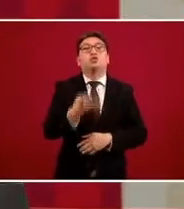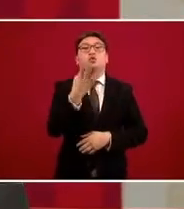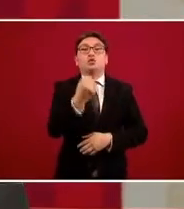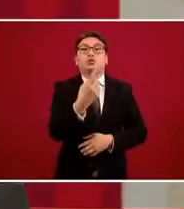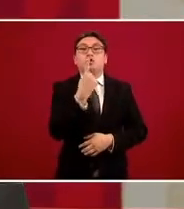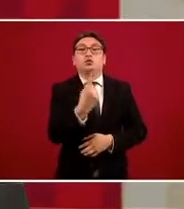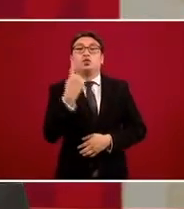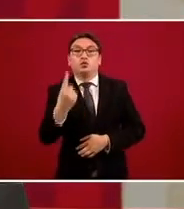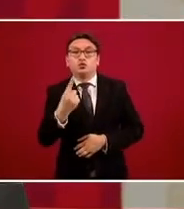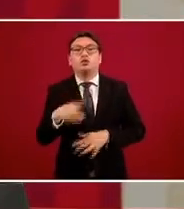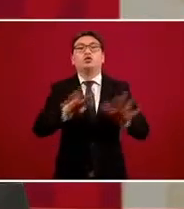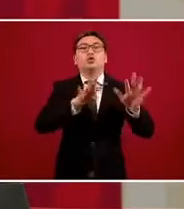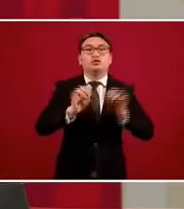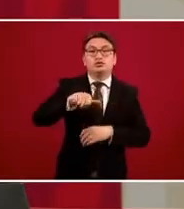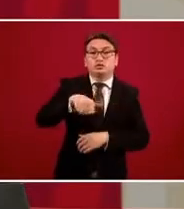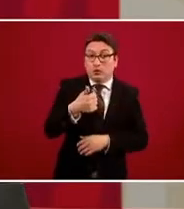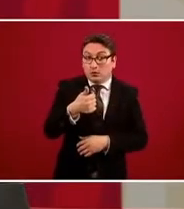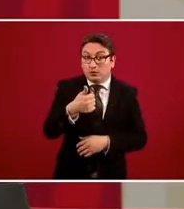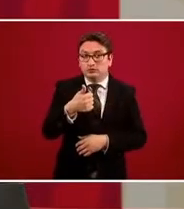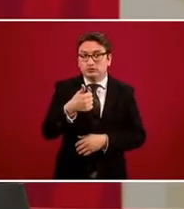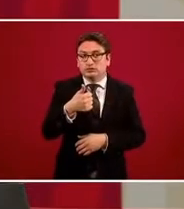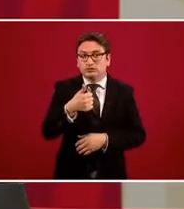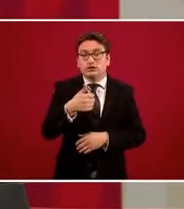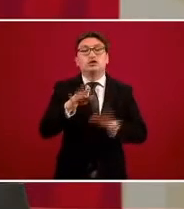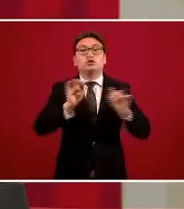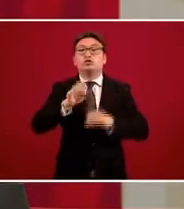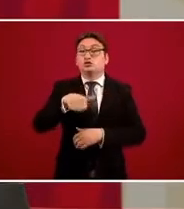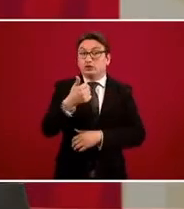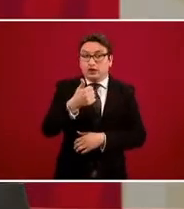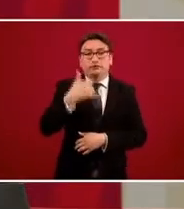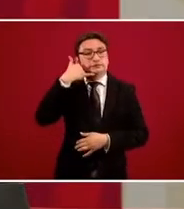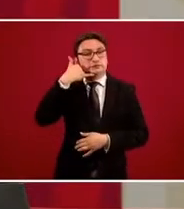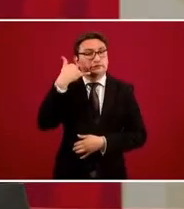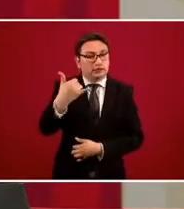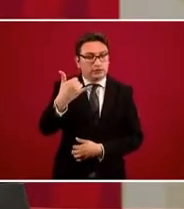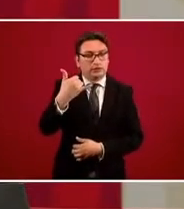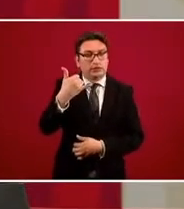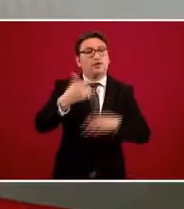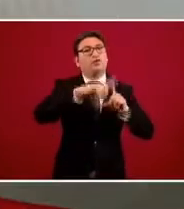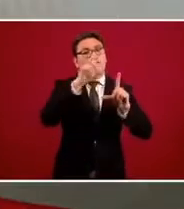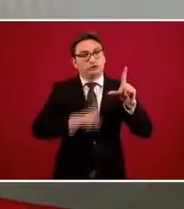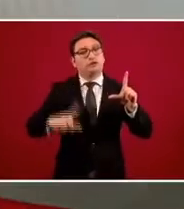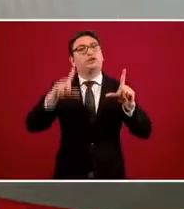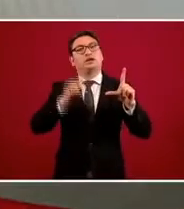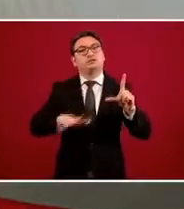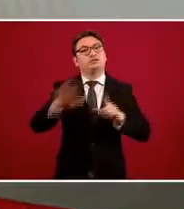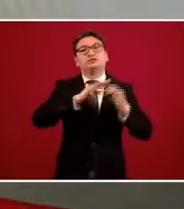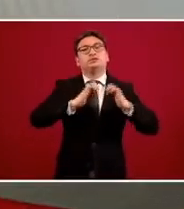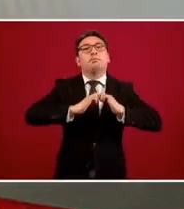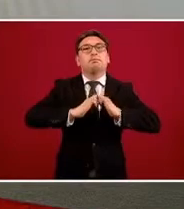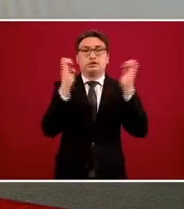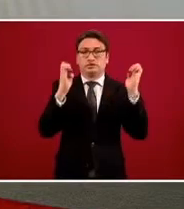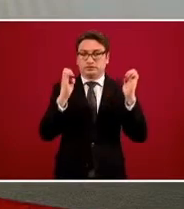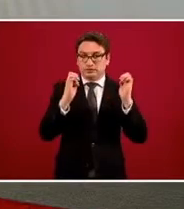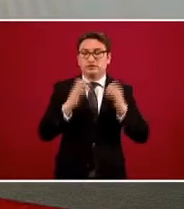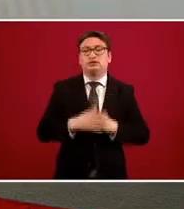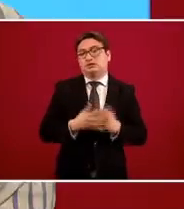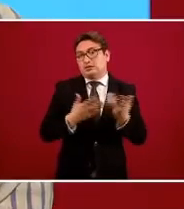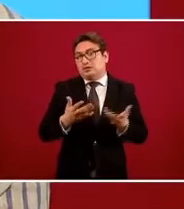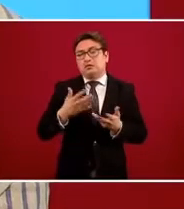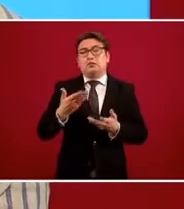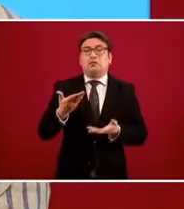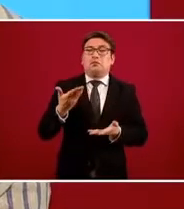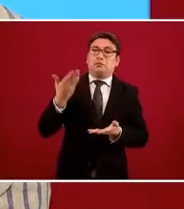get treatment, call 911. 911 is the national emergency